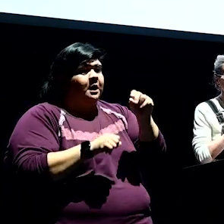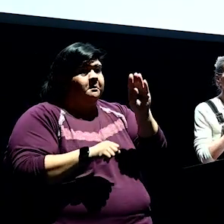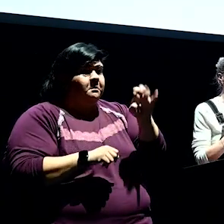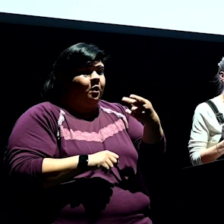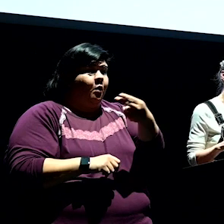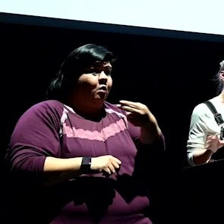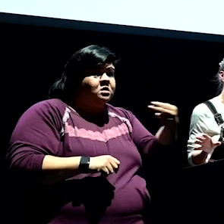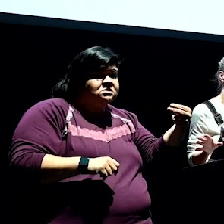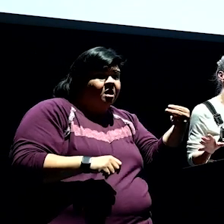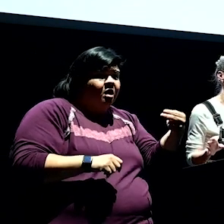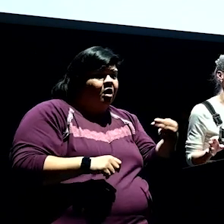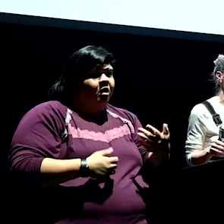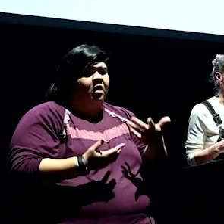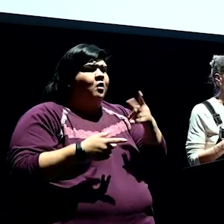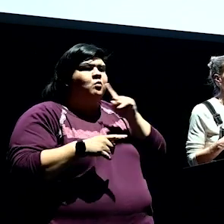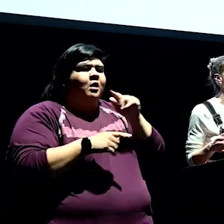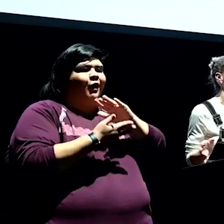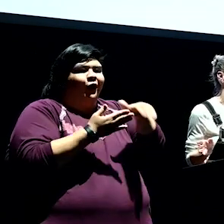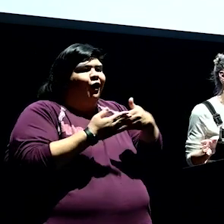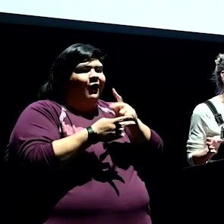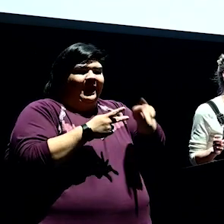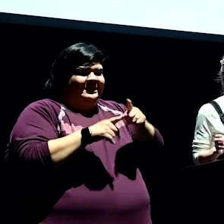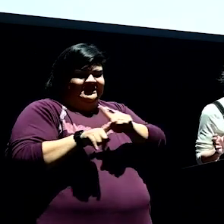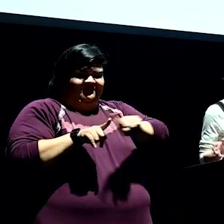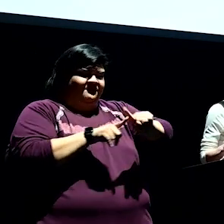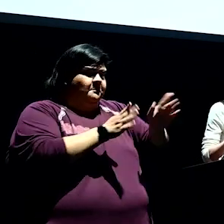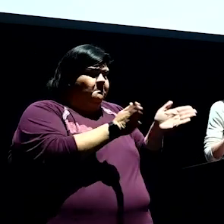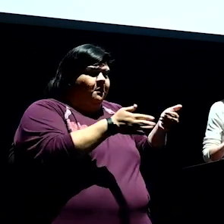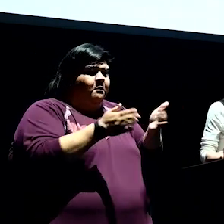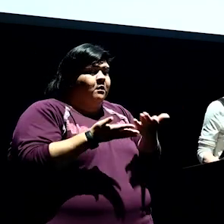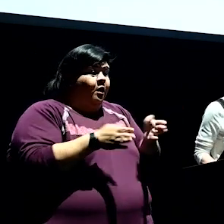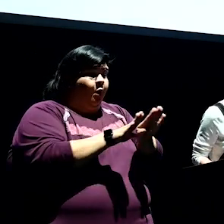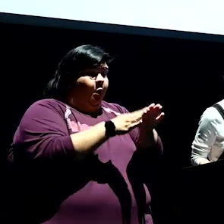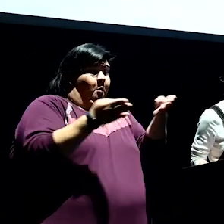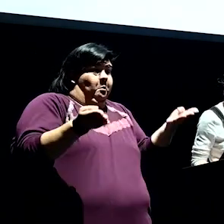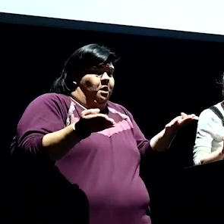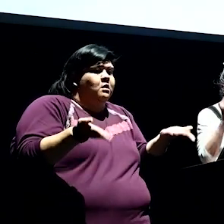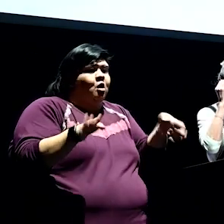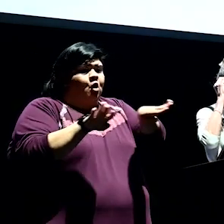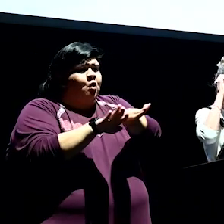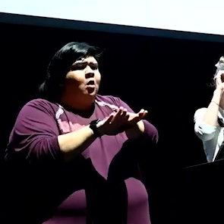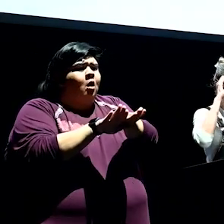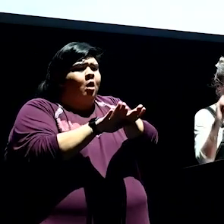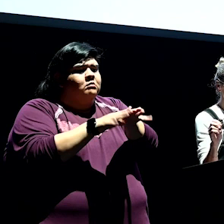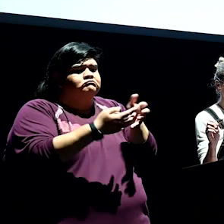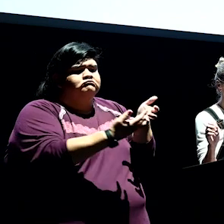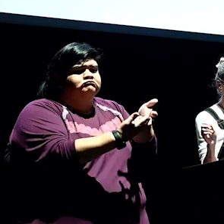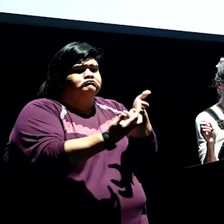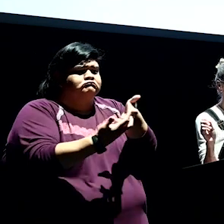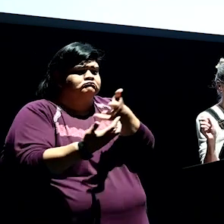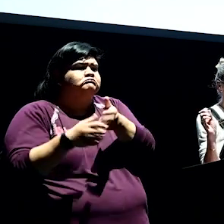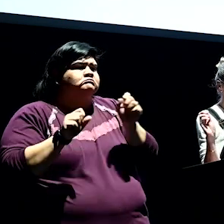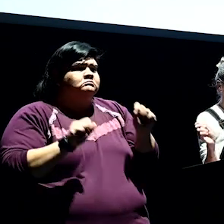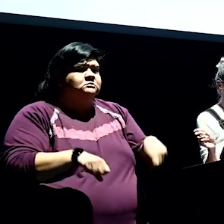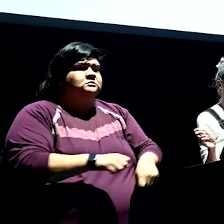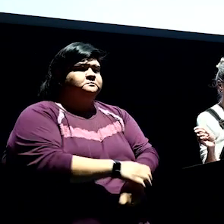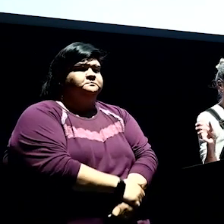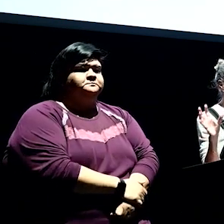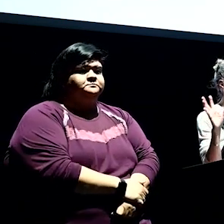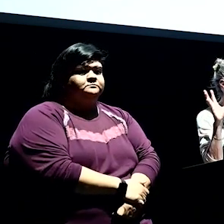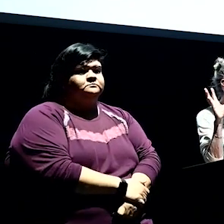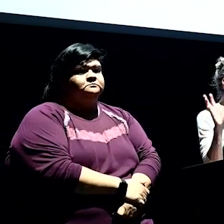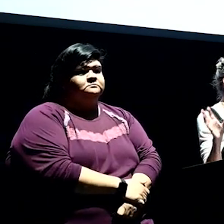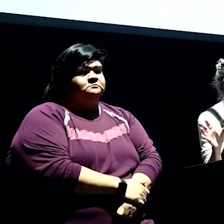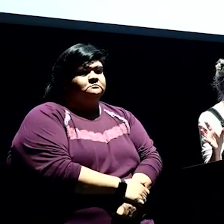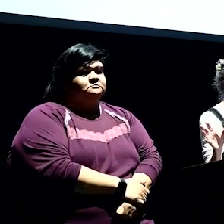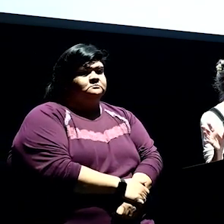horizontal, all the formats of boxes, open boxes, closed. So it's thinking in terms